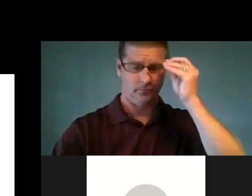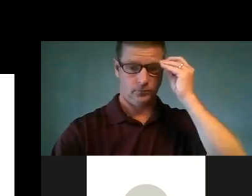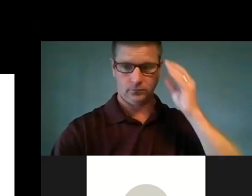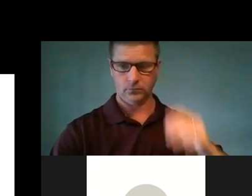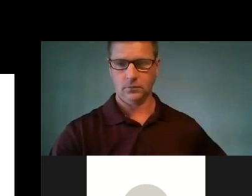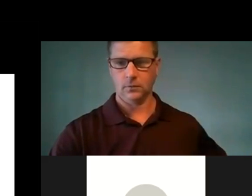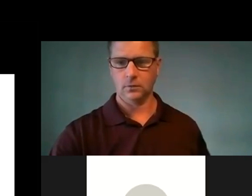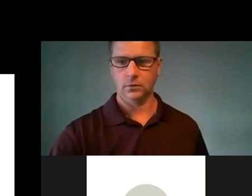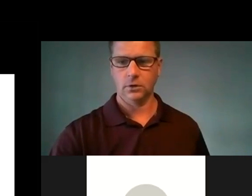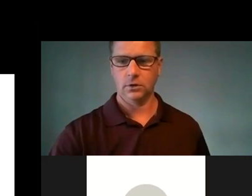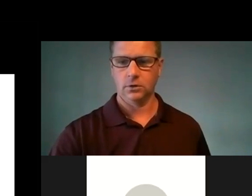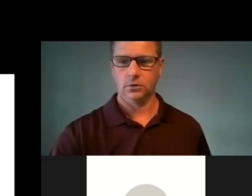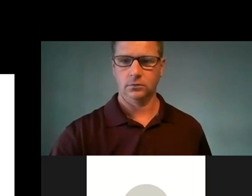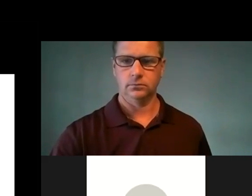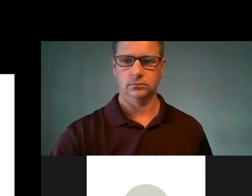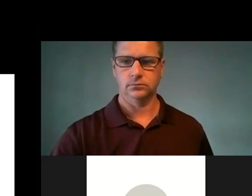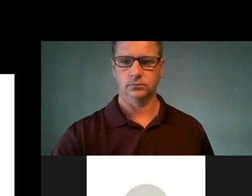Thank you.